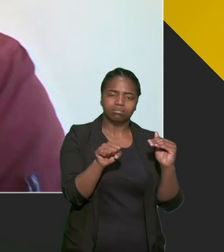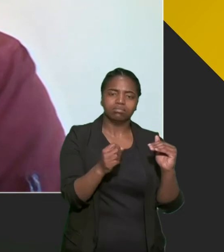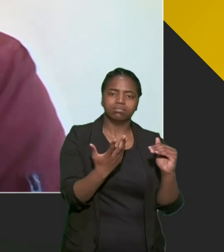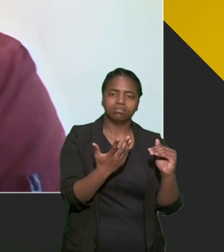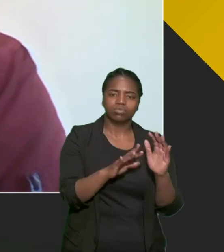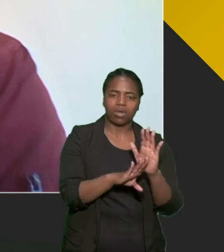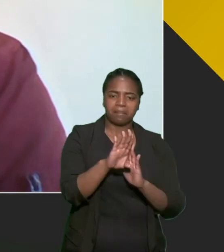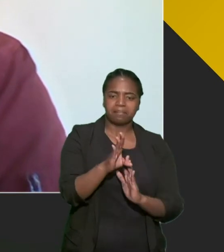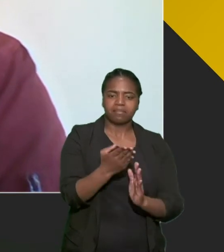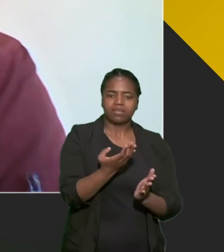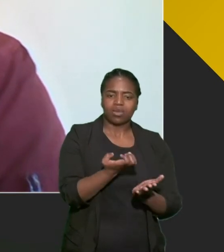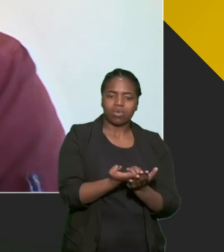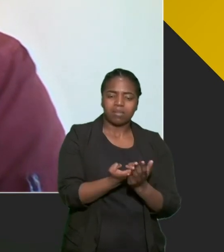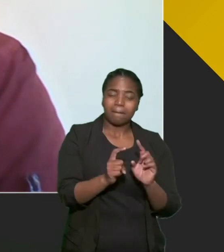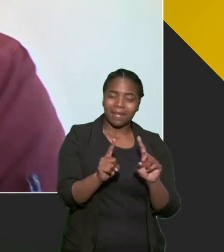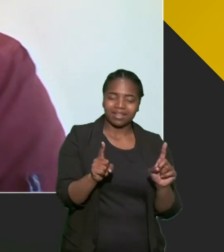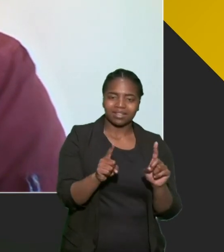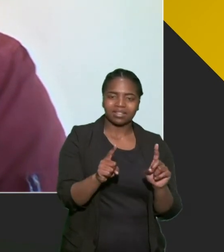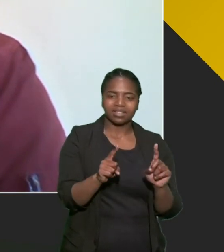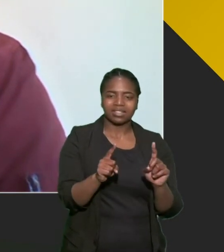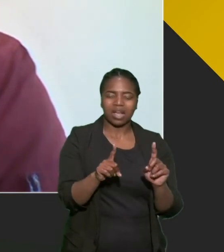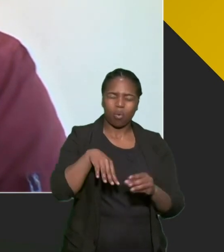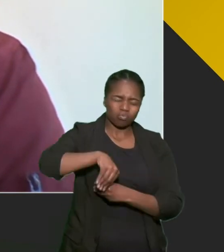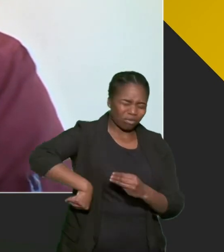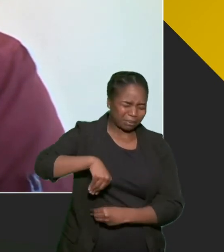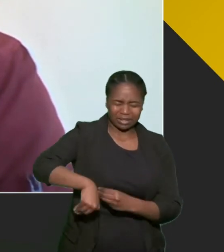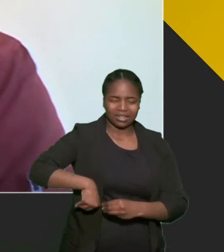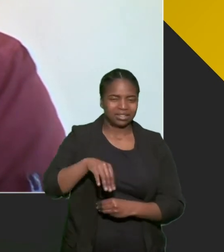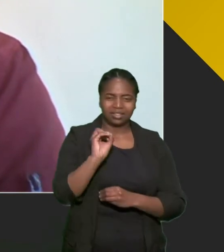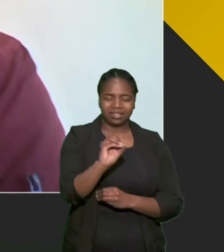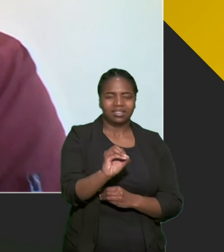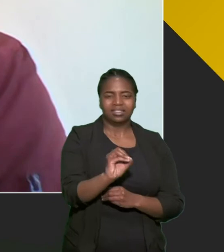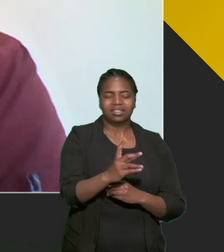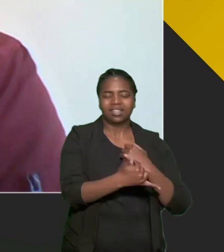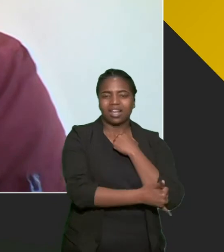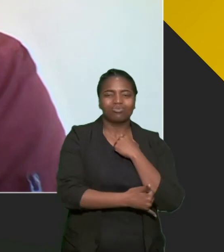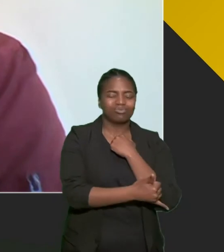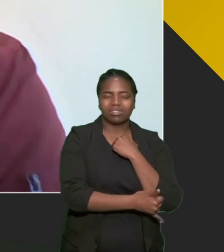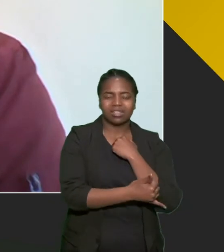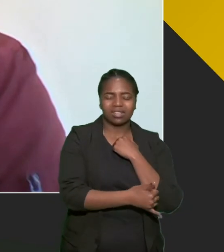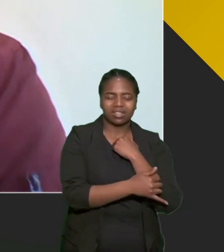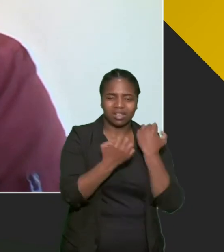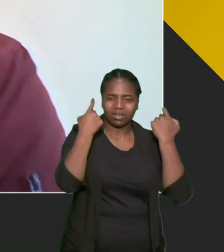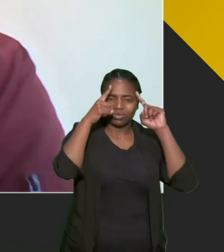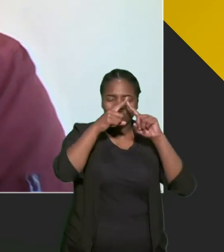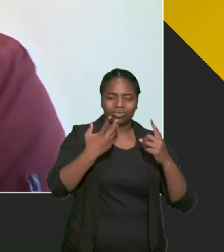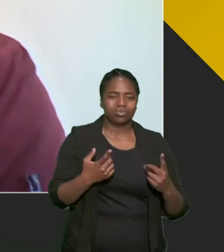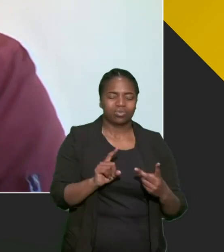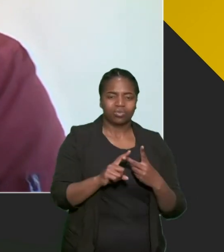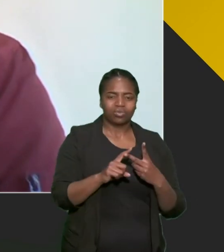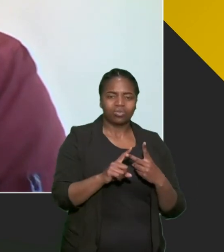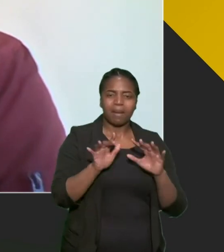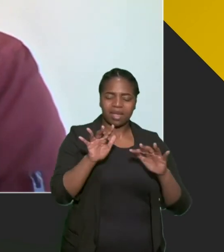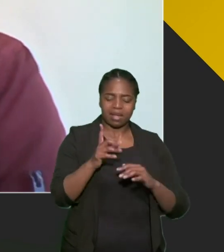economies. It is deeply rooted into corruption. It is deeply rooted in an